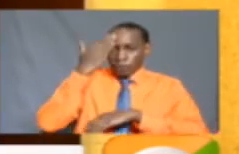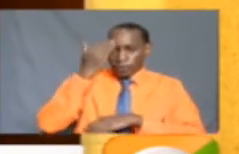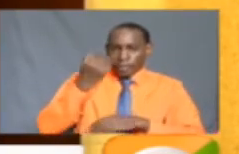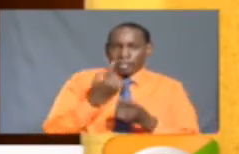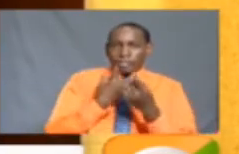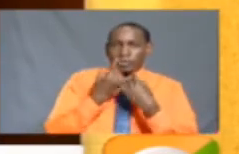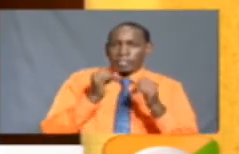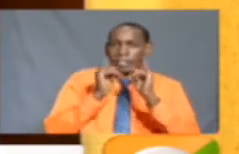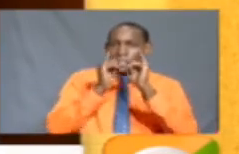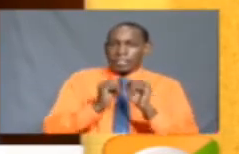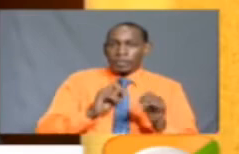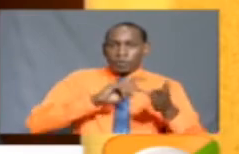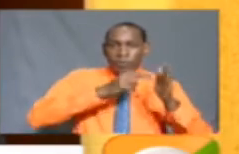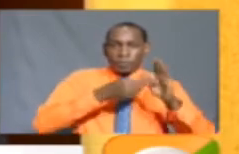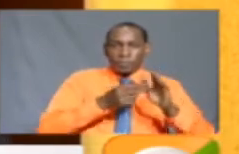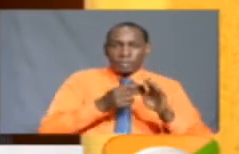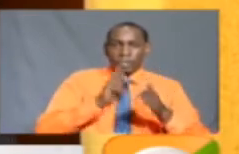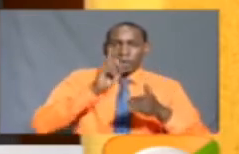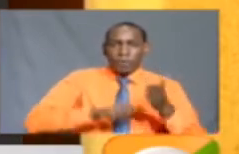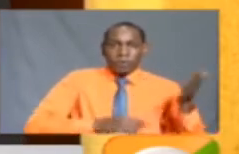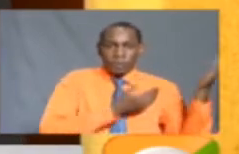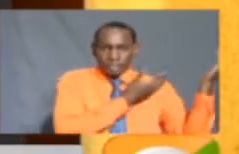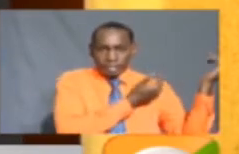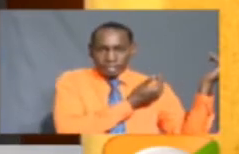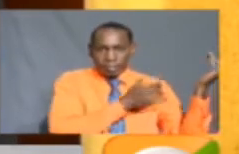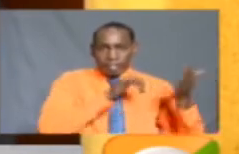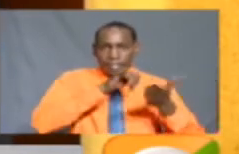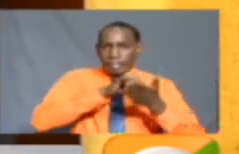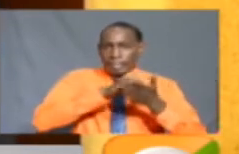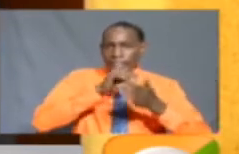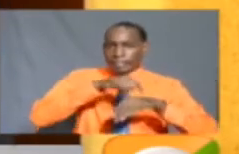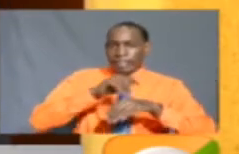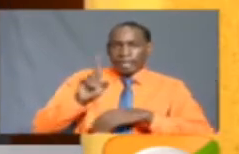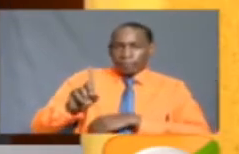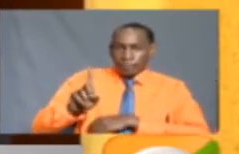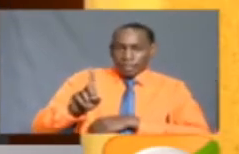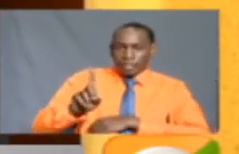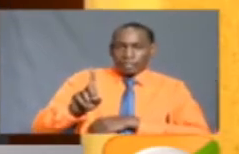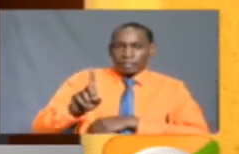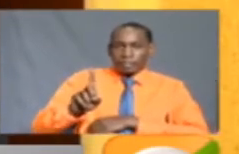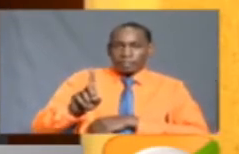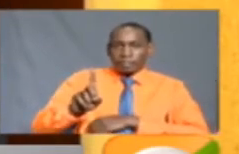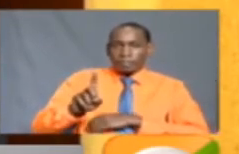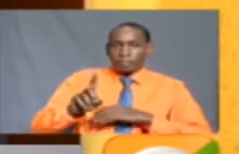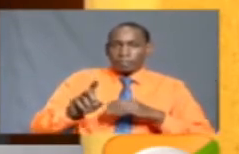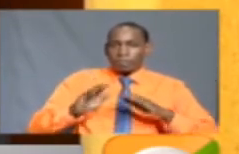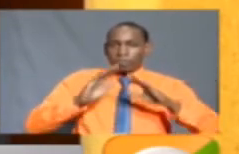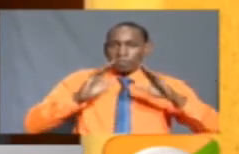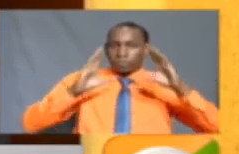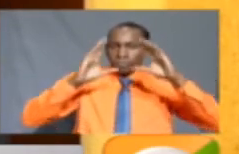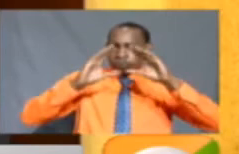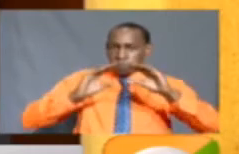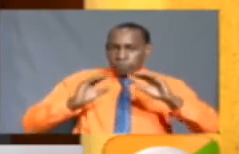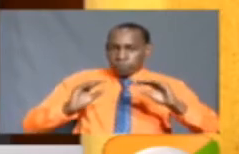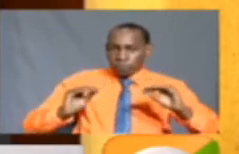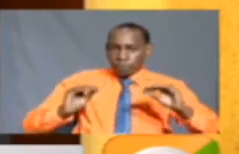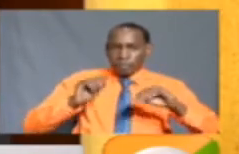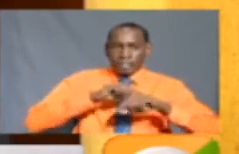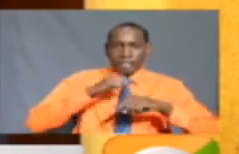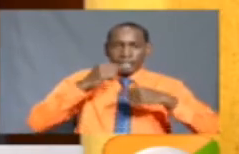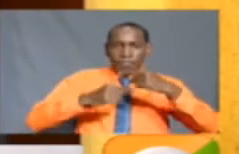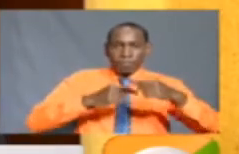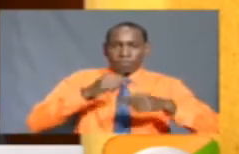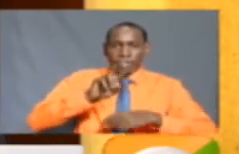new projects. And what we are projecting is that when that now settles down, when we pick up in